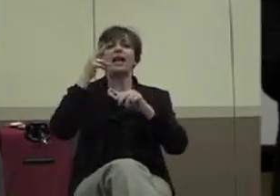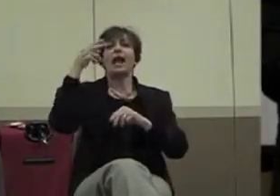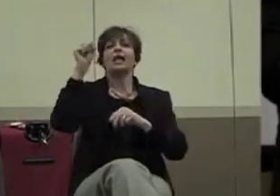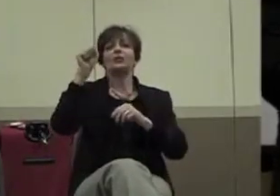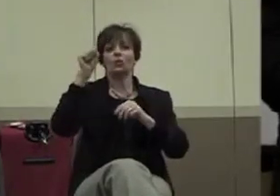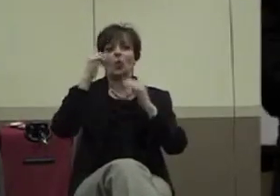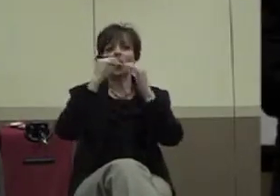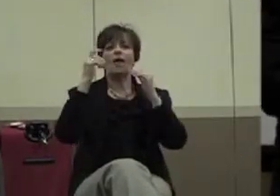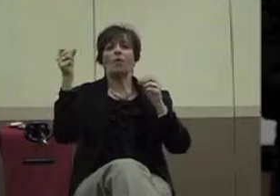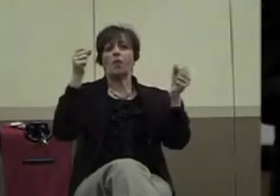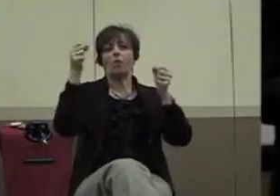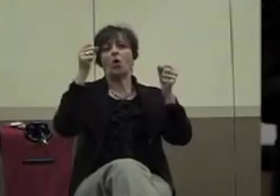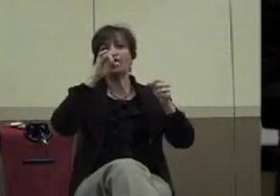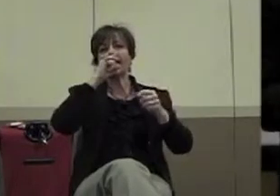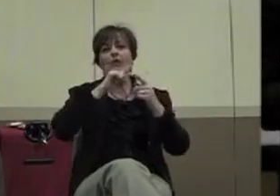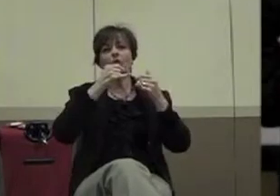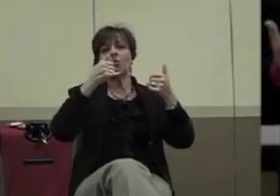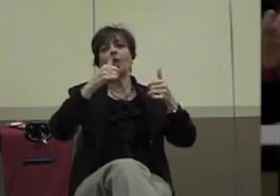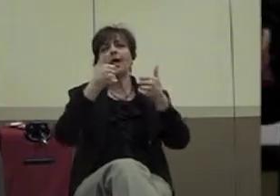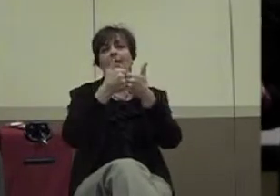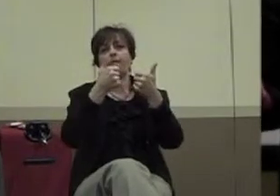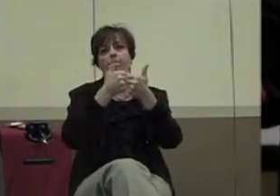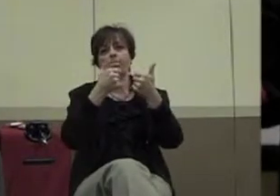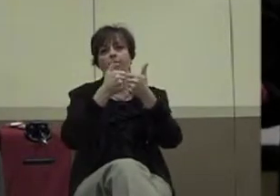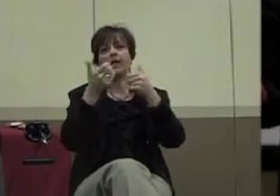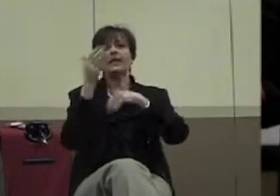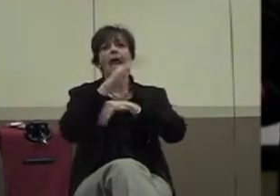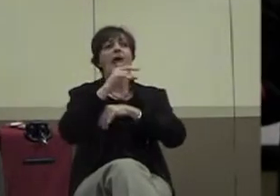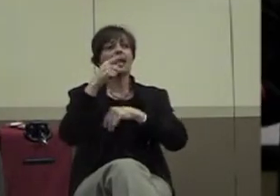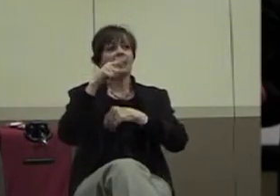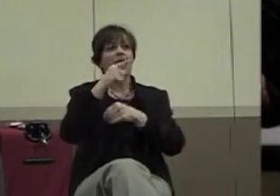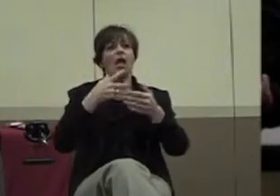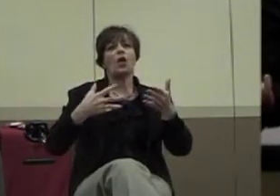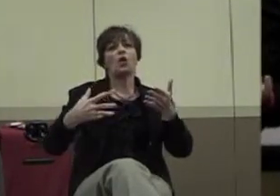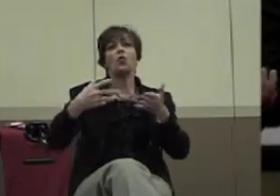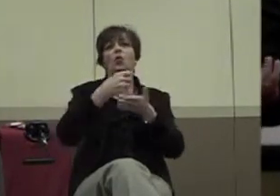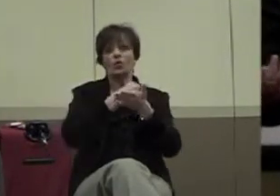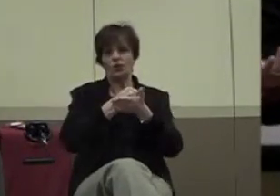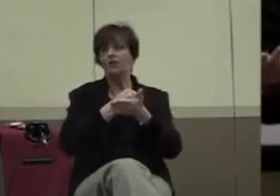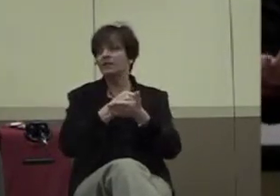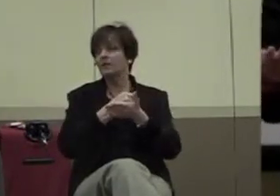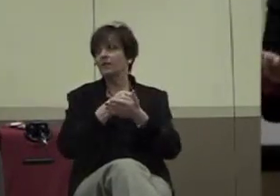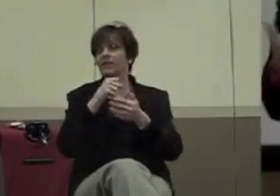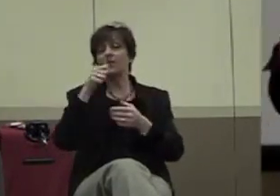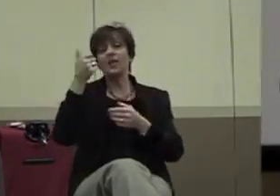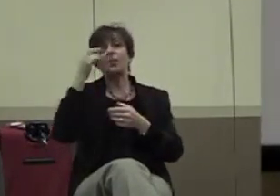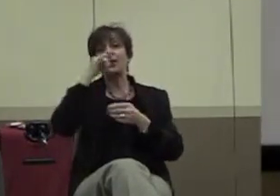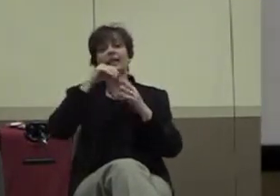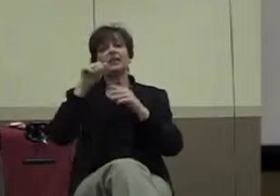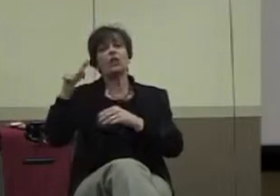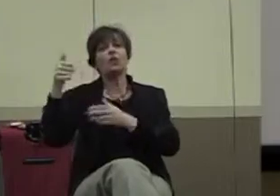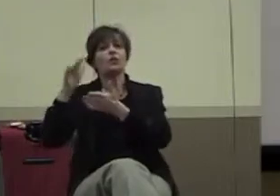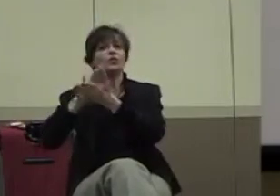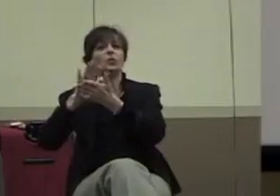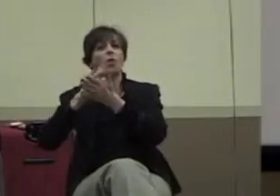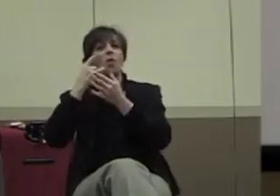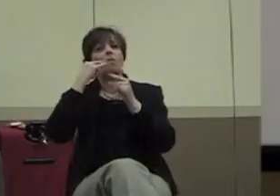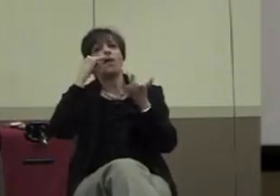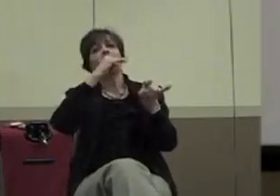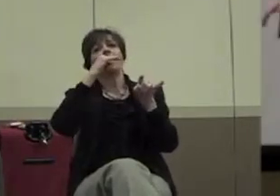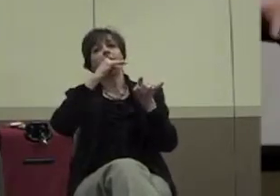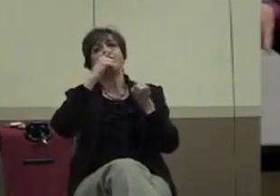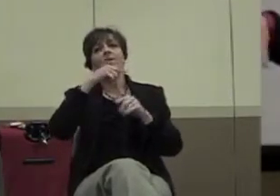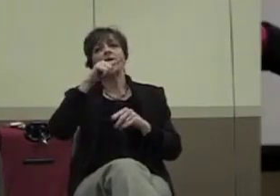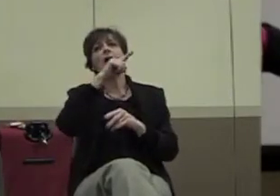come play a game day that they've earned. So, and then because the other kids in the alternative school make fun of them for